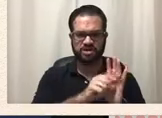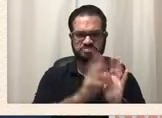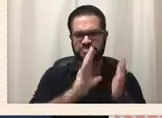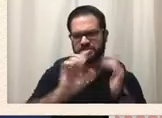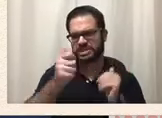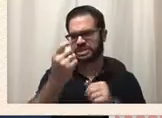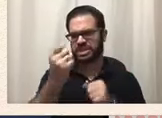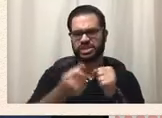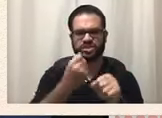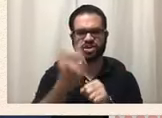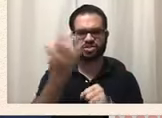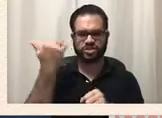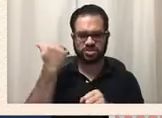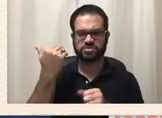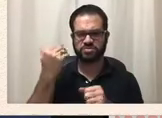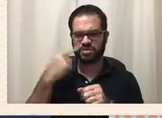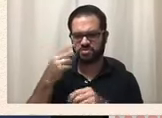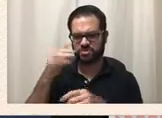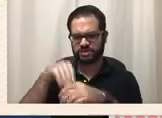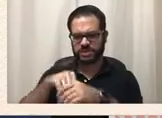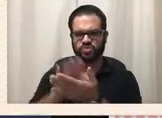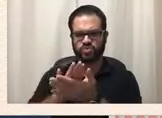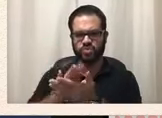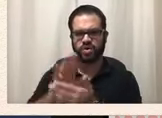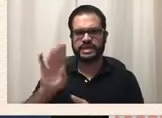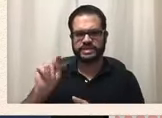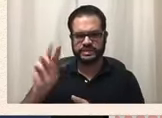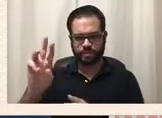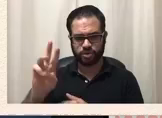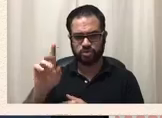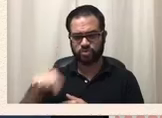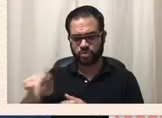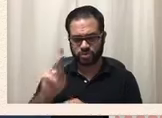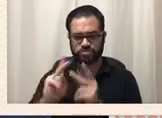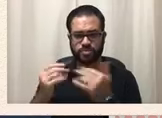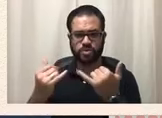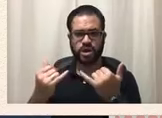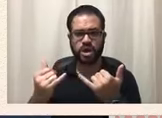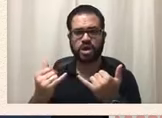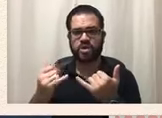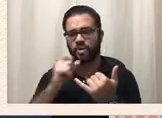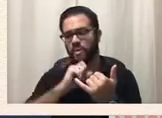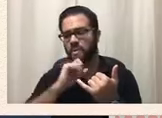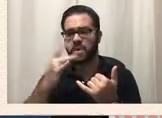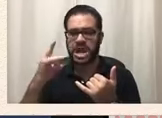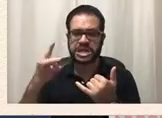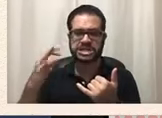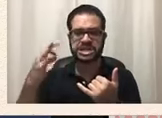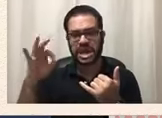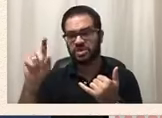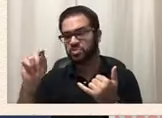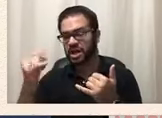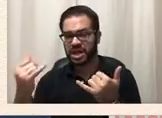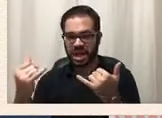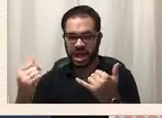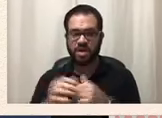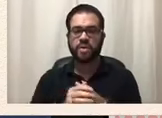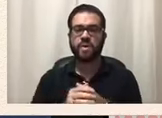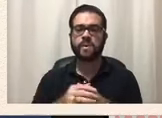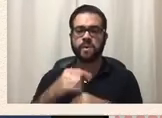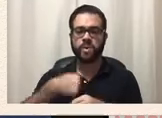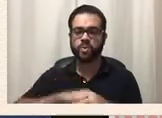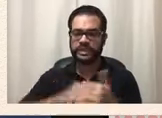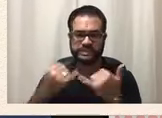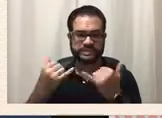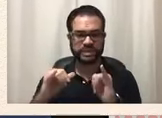Washington. And those young men now, some of them are 18, 19, 20, and we still play basketball. We pick them up,